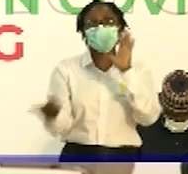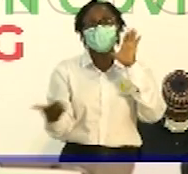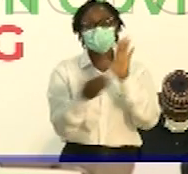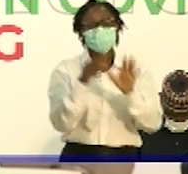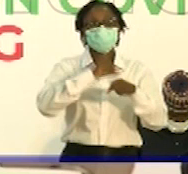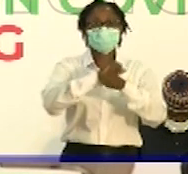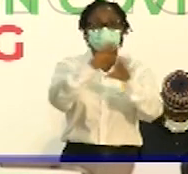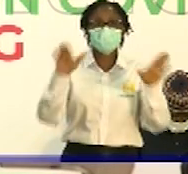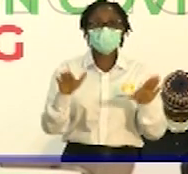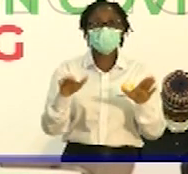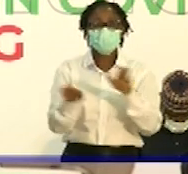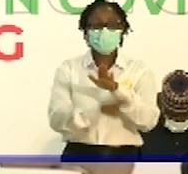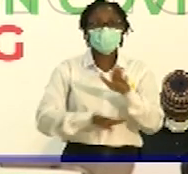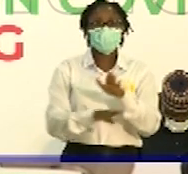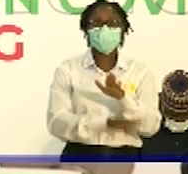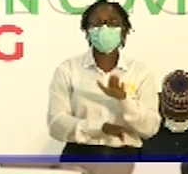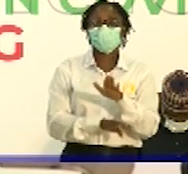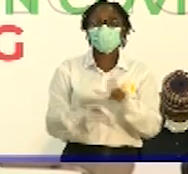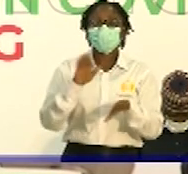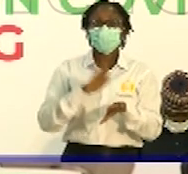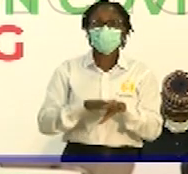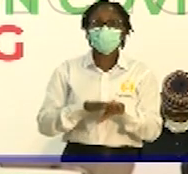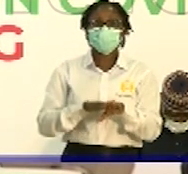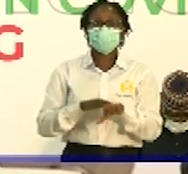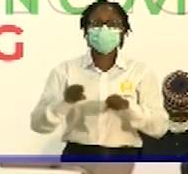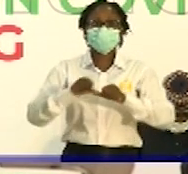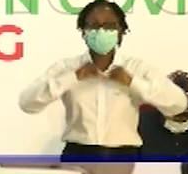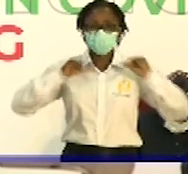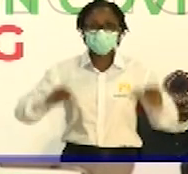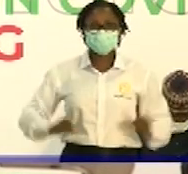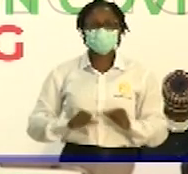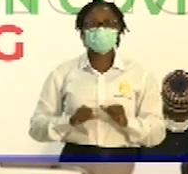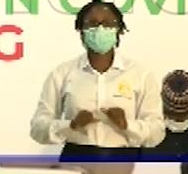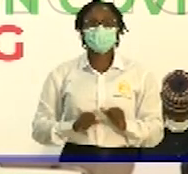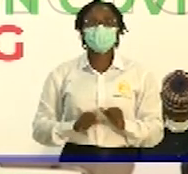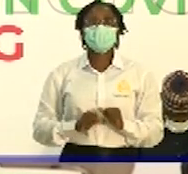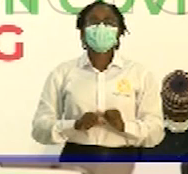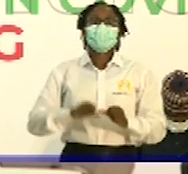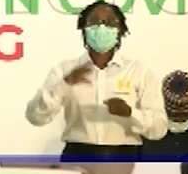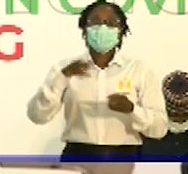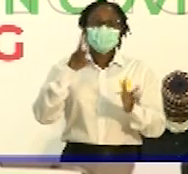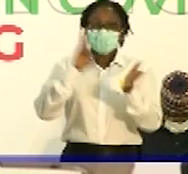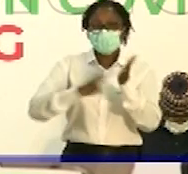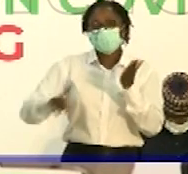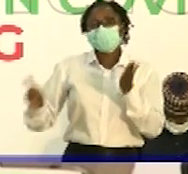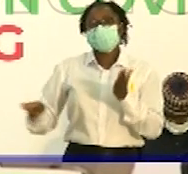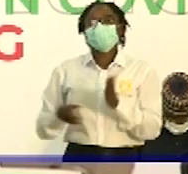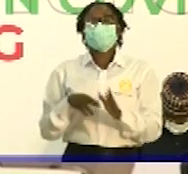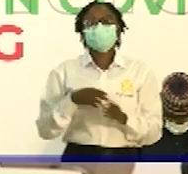COVID-19 based on a very scientific approach that's